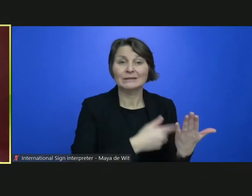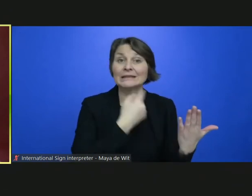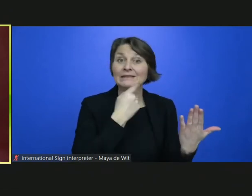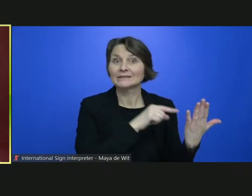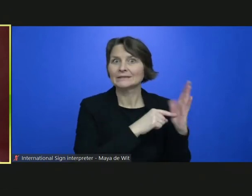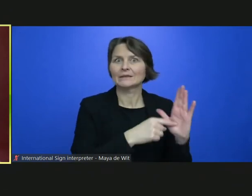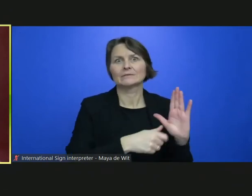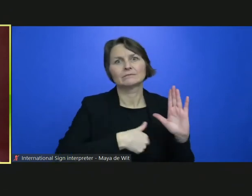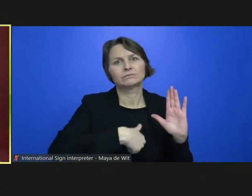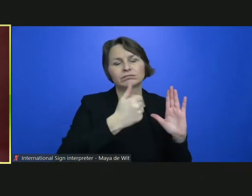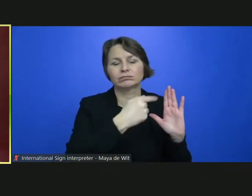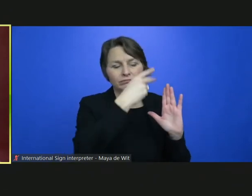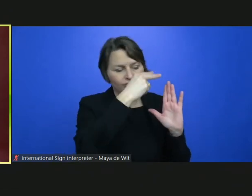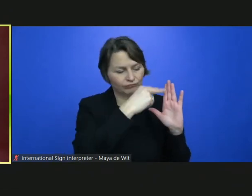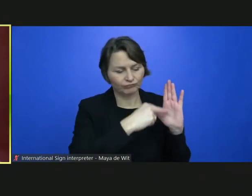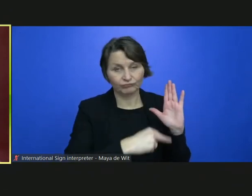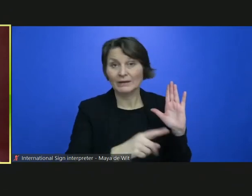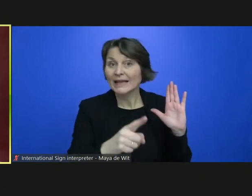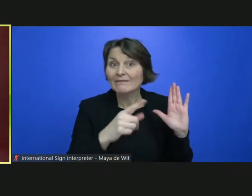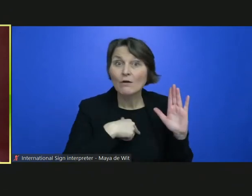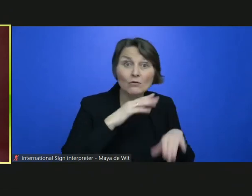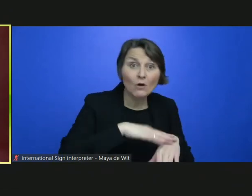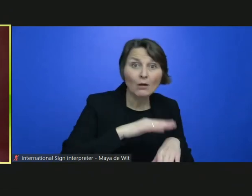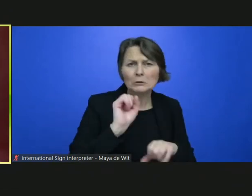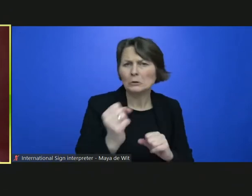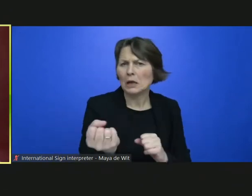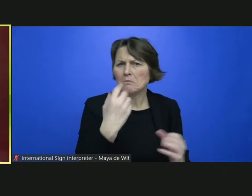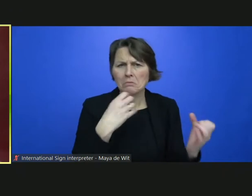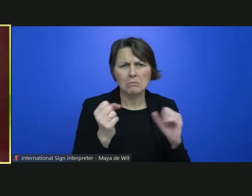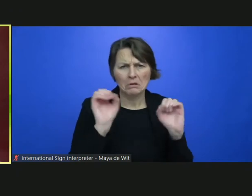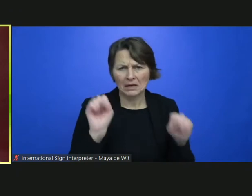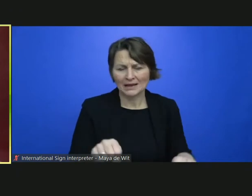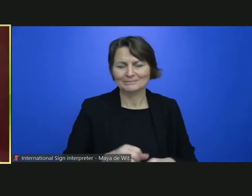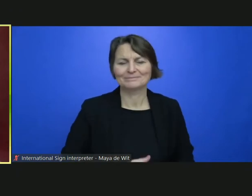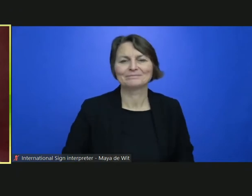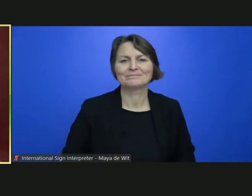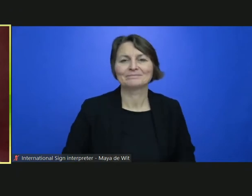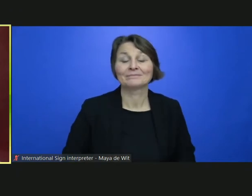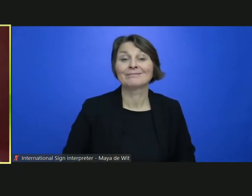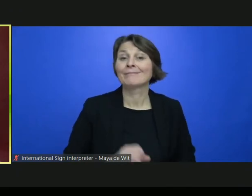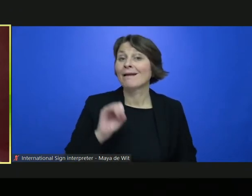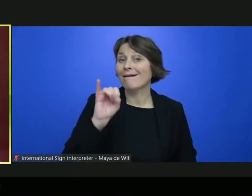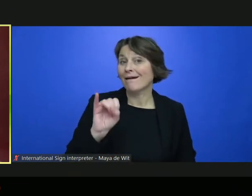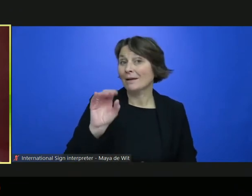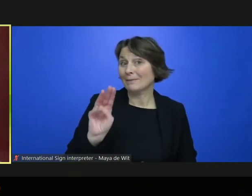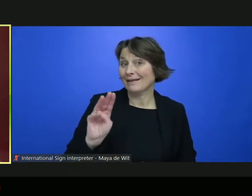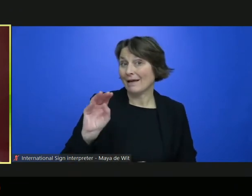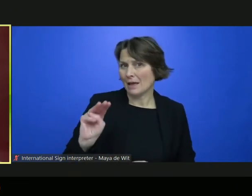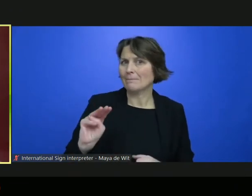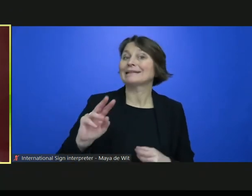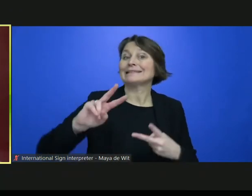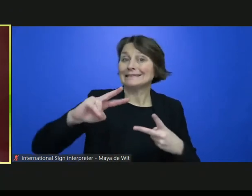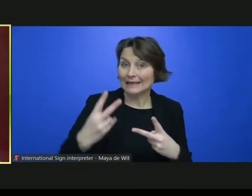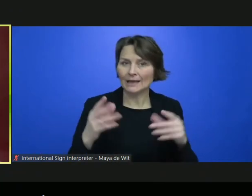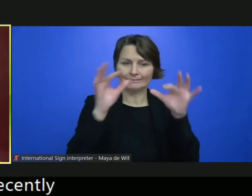comment. She sees this as very much work in process. IBM recently published a second paper called